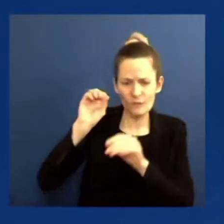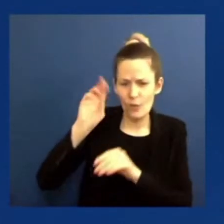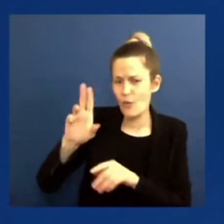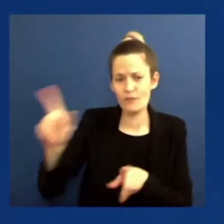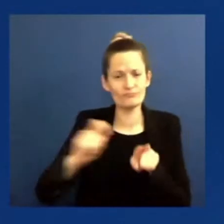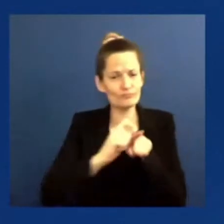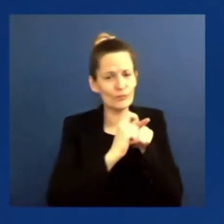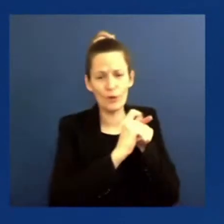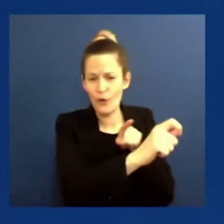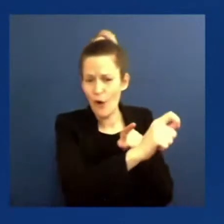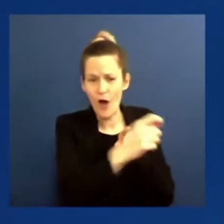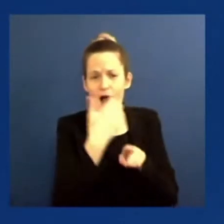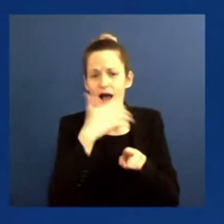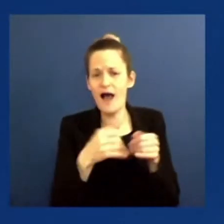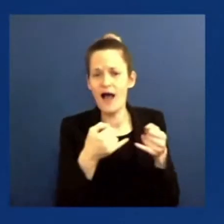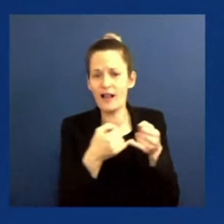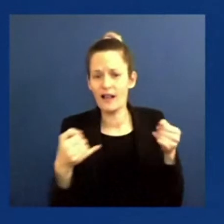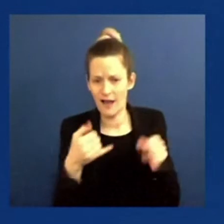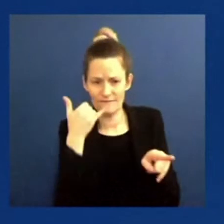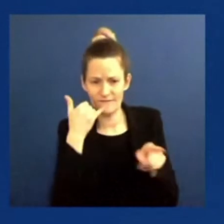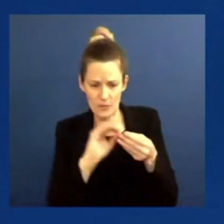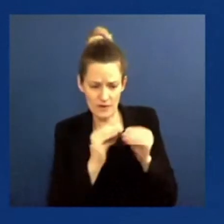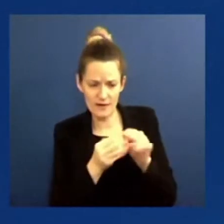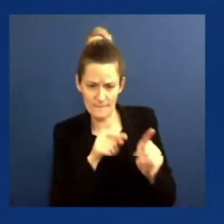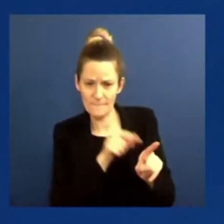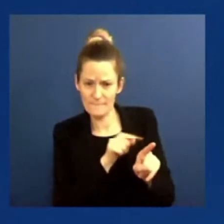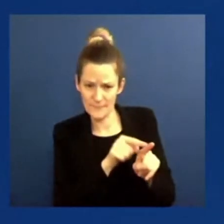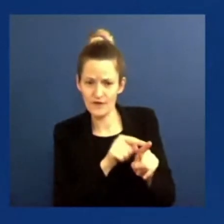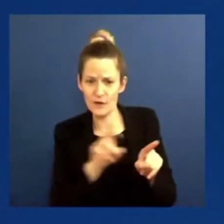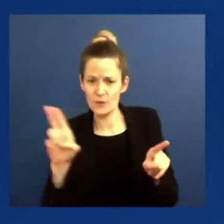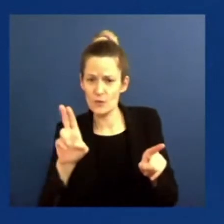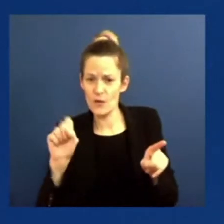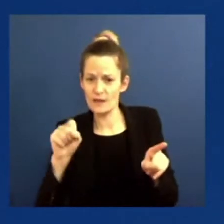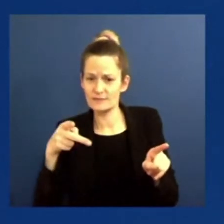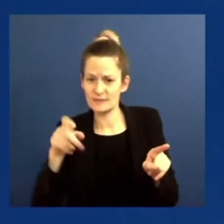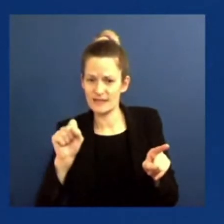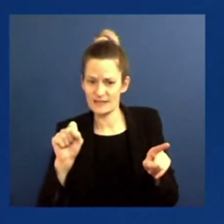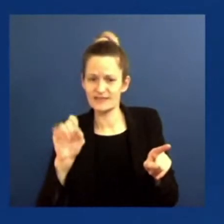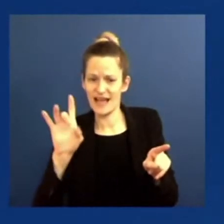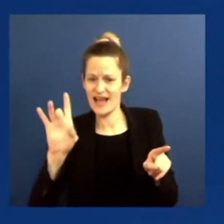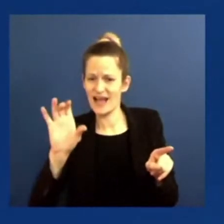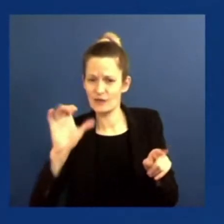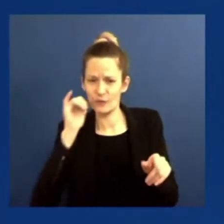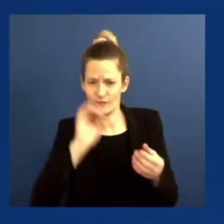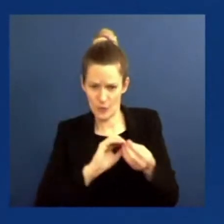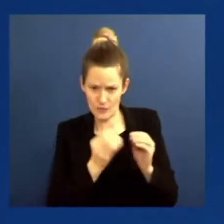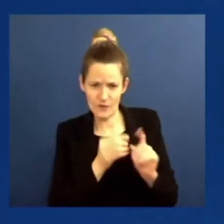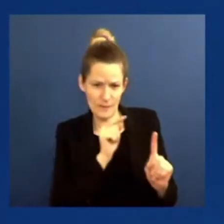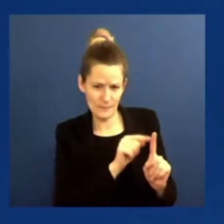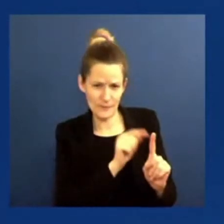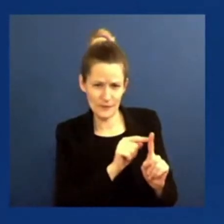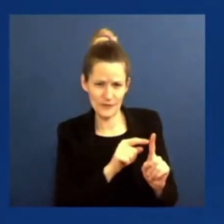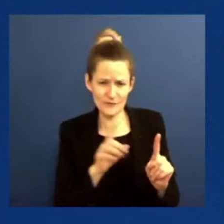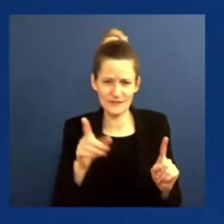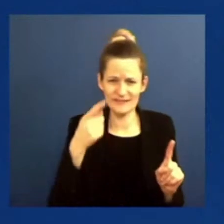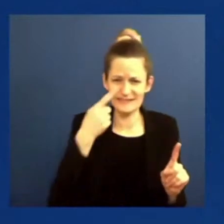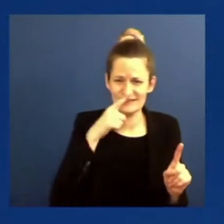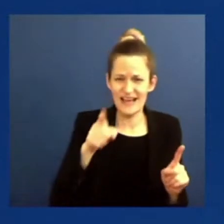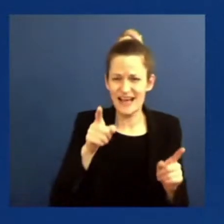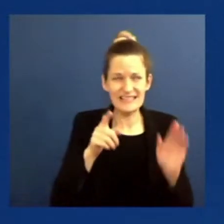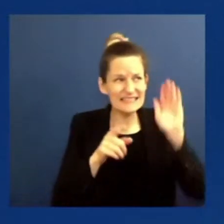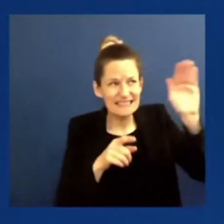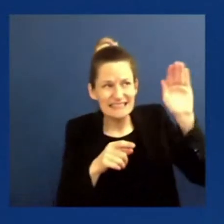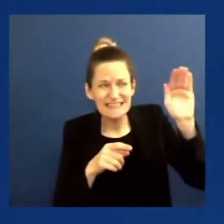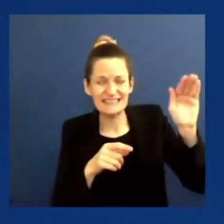United States Postal Service website to get the issue fixed. Over to you, Dr. Walensky. Yeah, thank you, Josh. So we